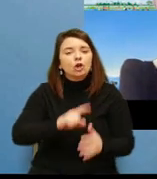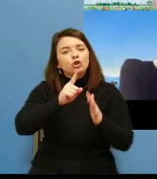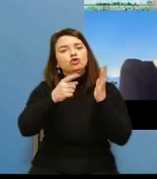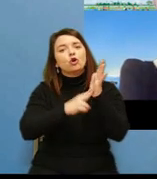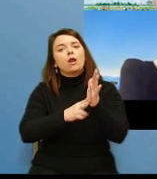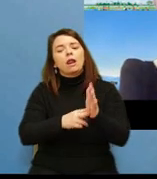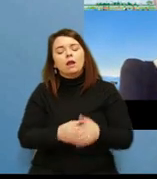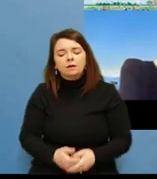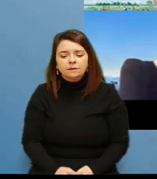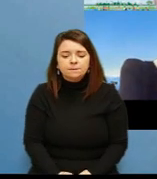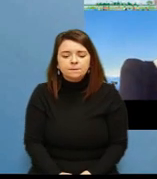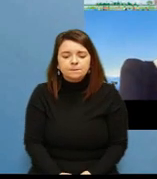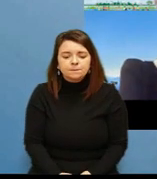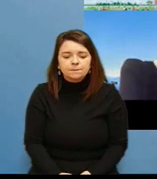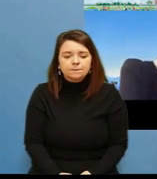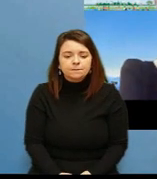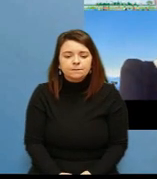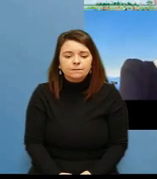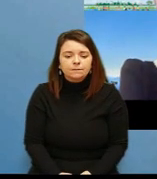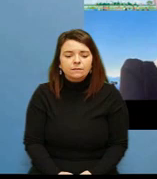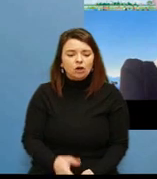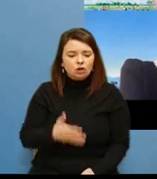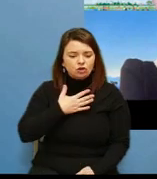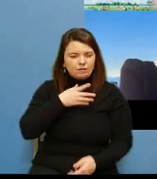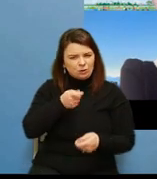much. Thanks, Sadie. John?